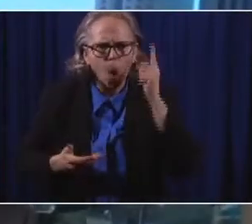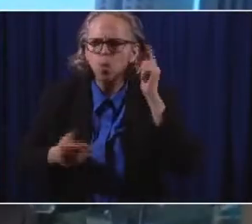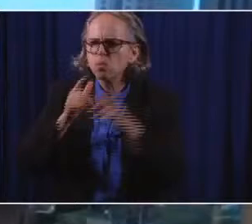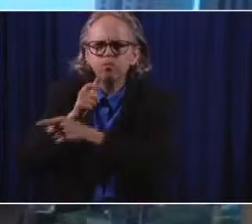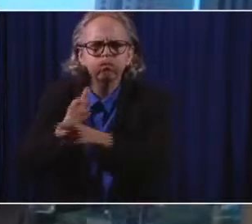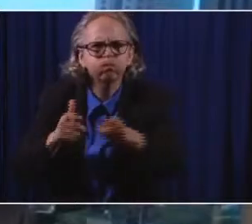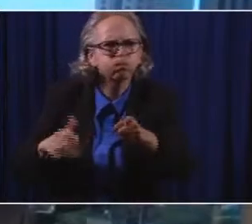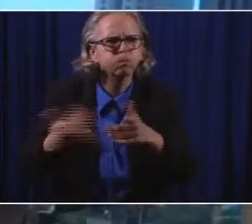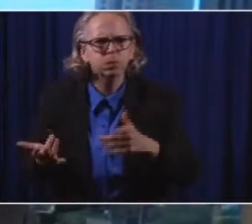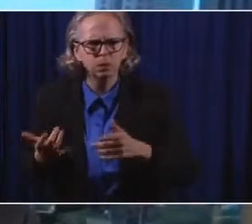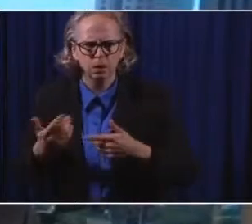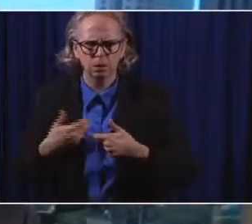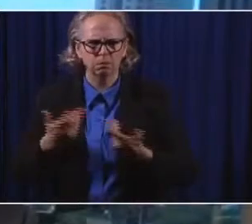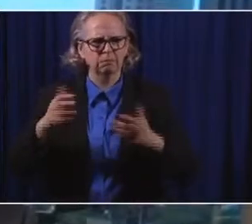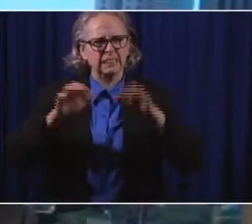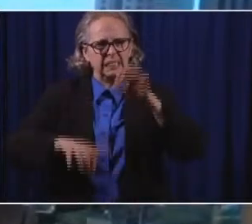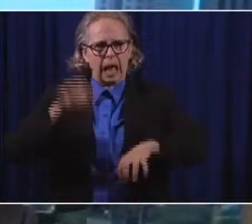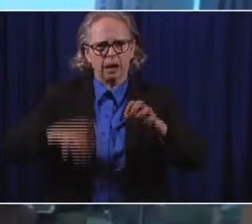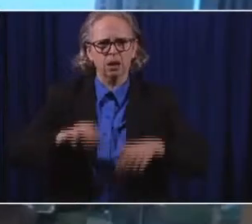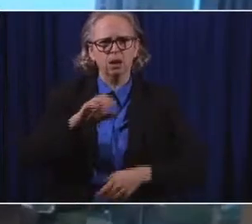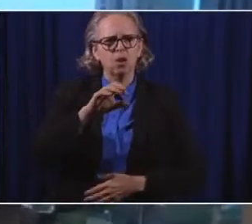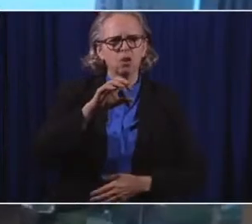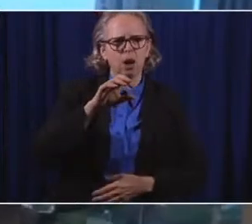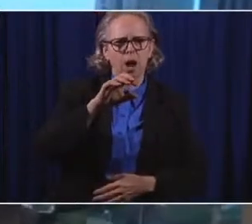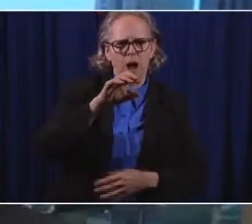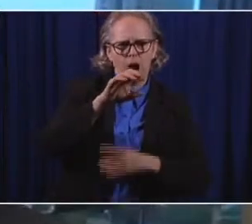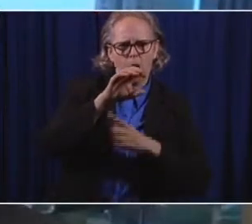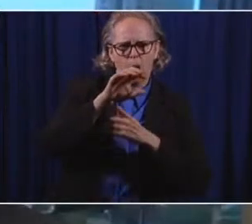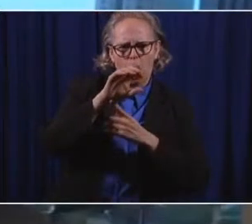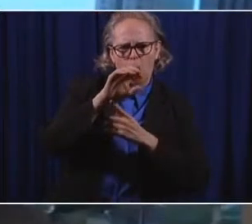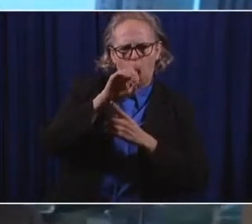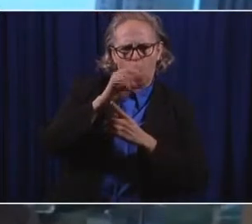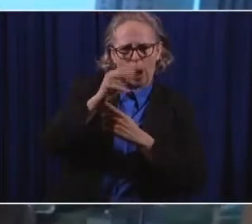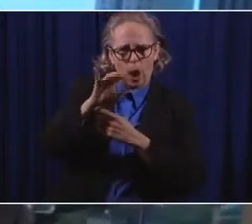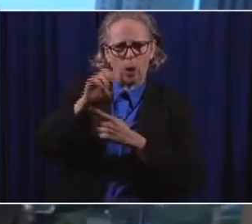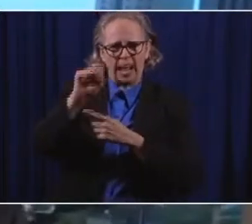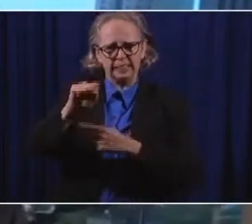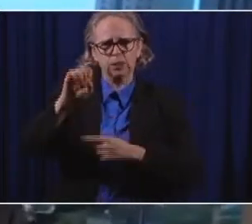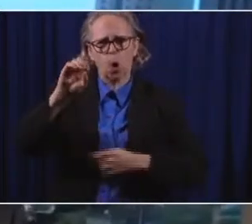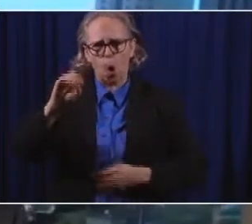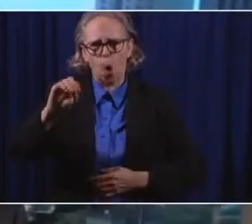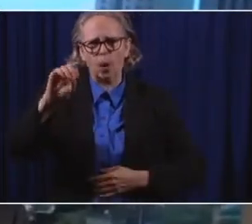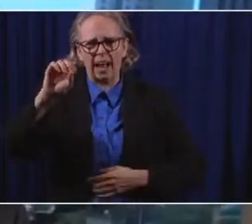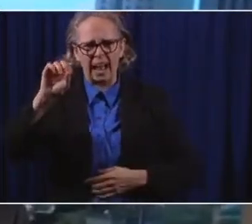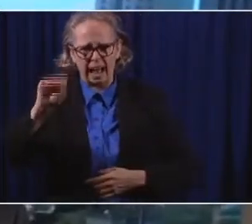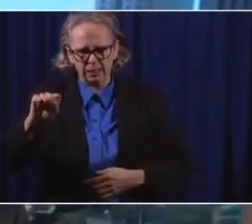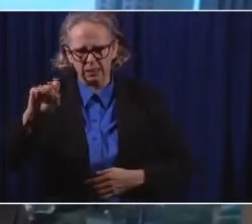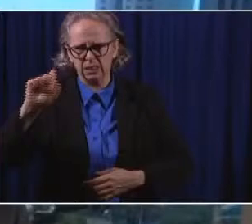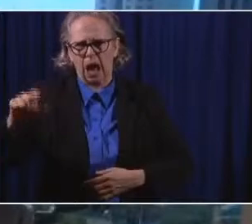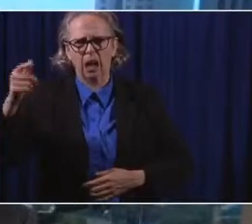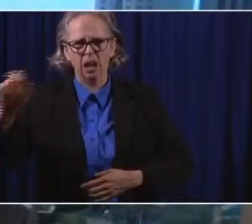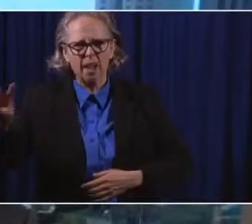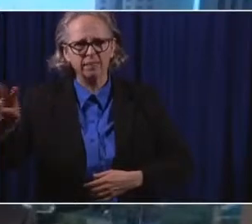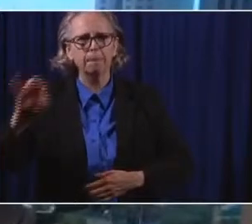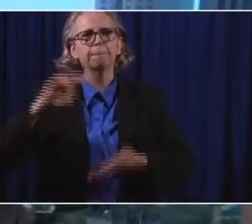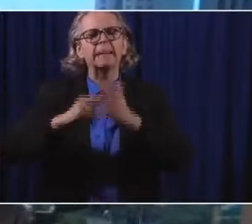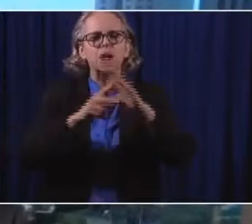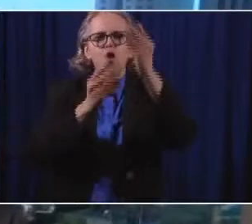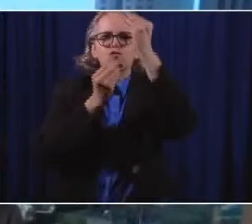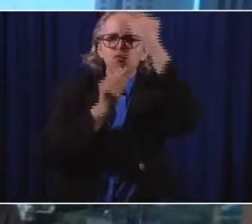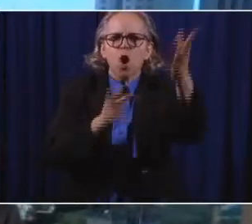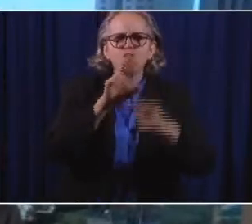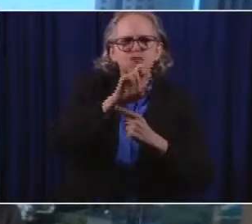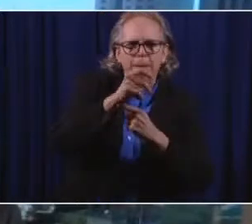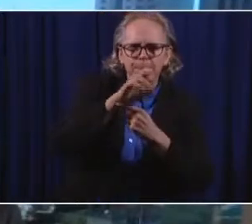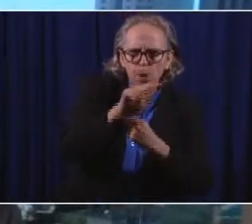hours a day, report@ohiosos.gov. And I've got a success story. Because of a thoughtful Ohioan that reported to us